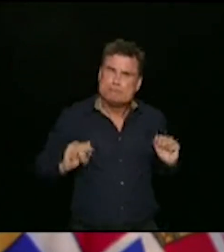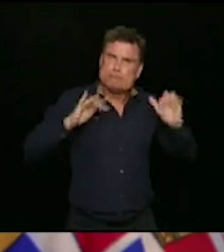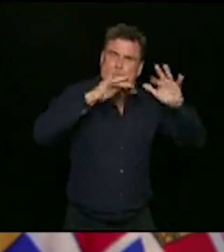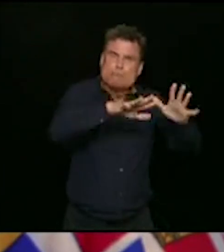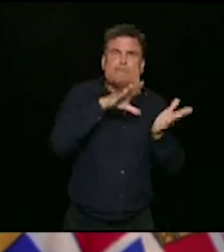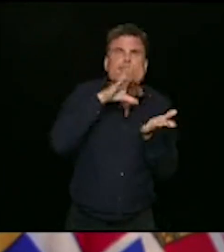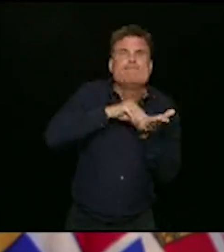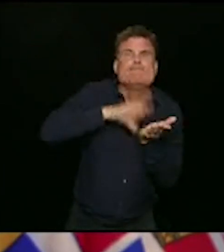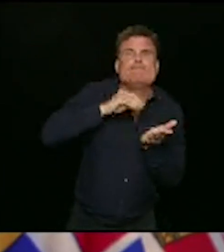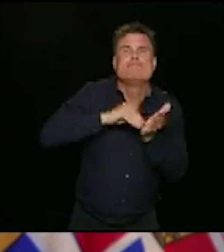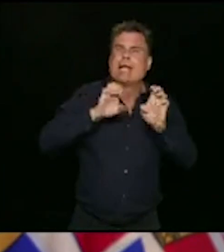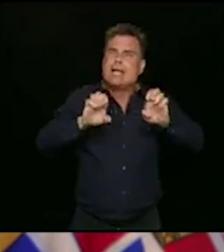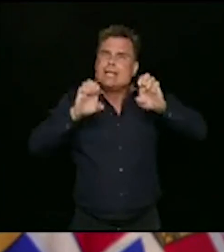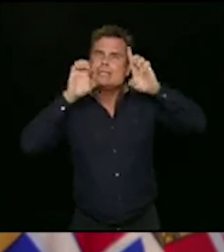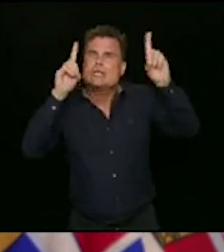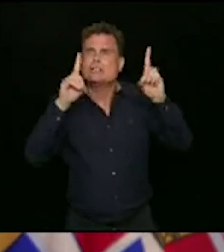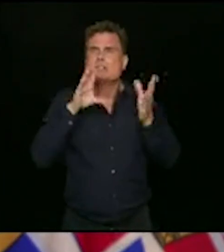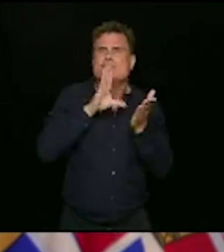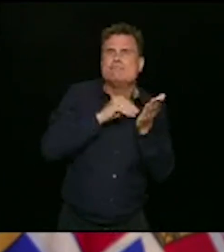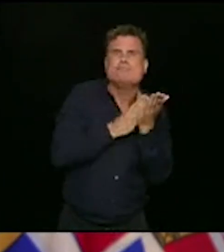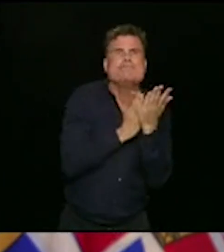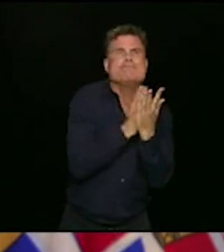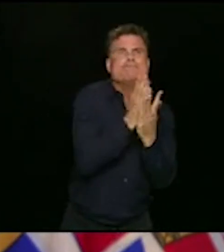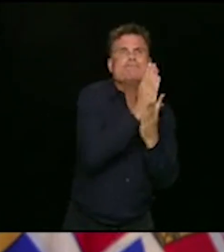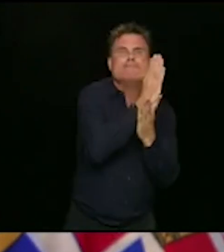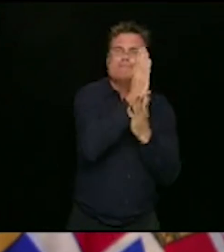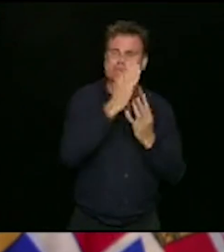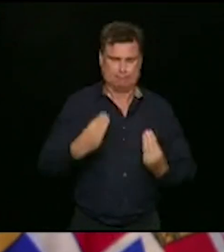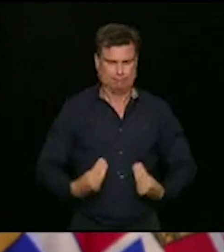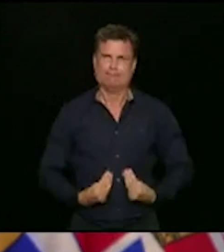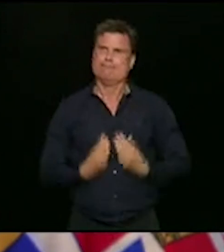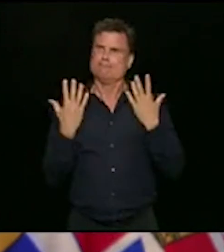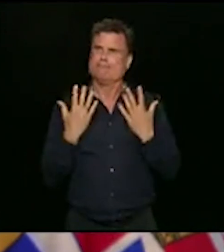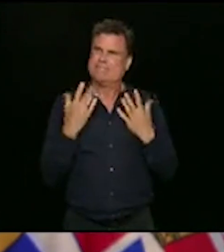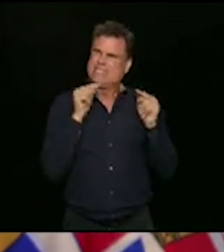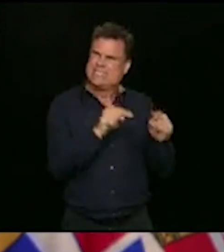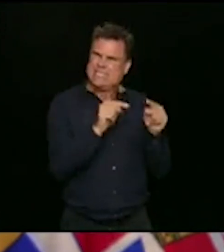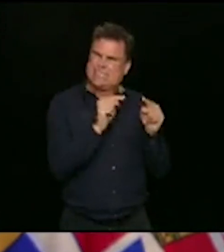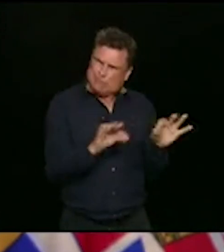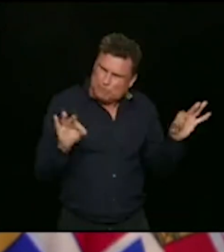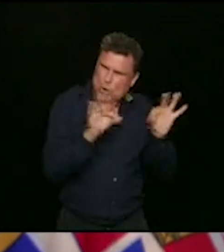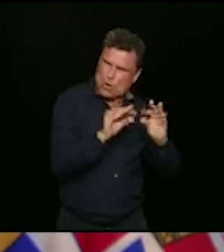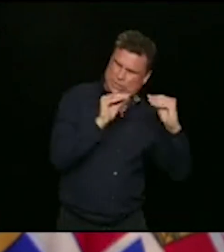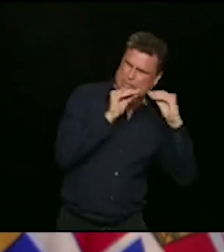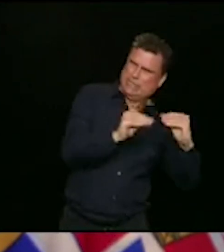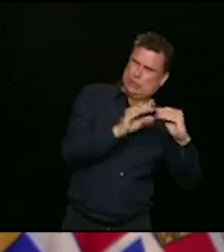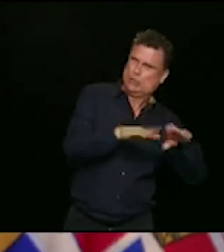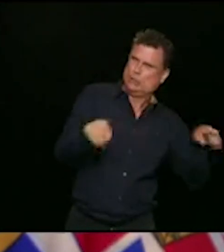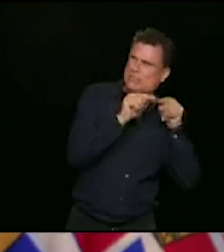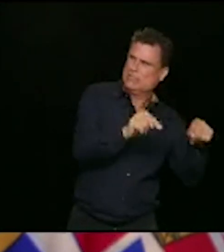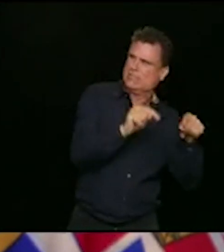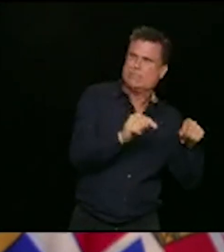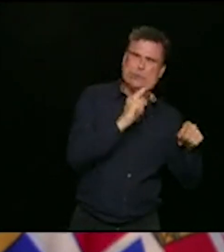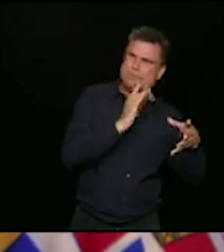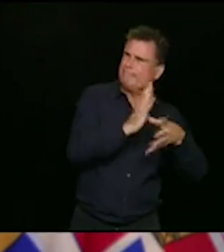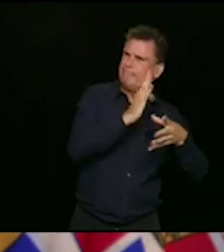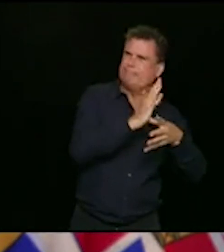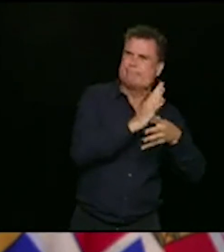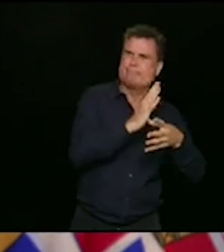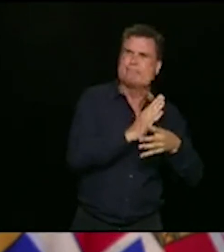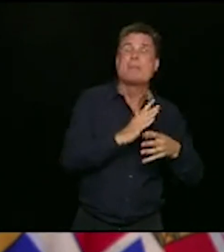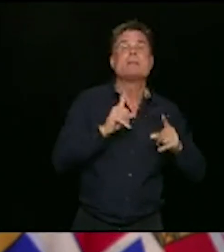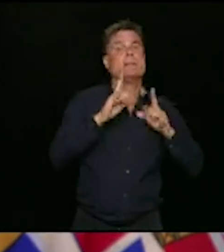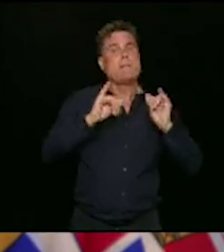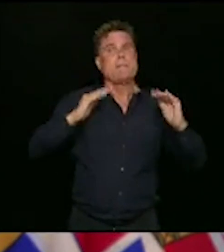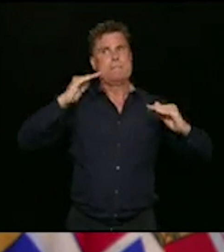the instructions, the class, the type of teaching that they need in those settings as well. So